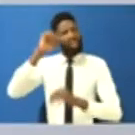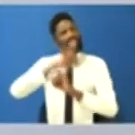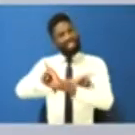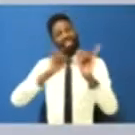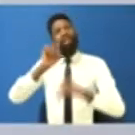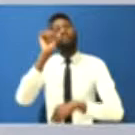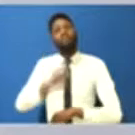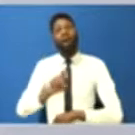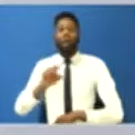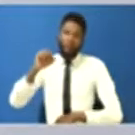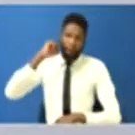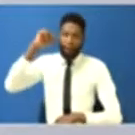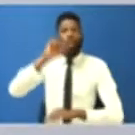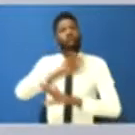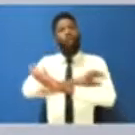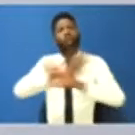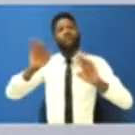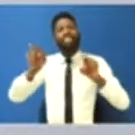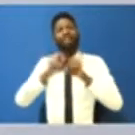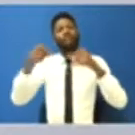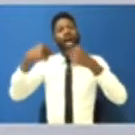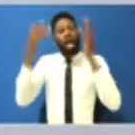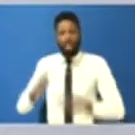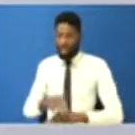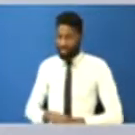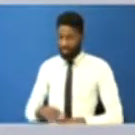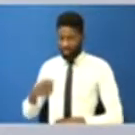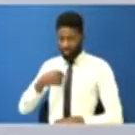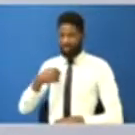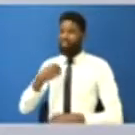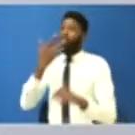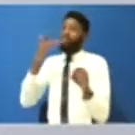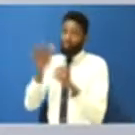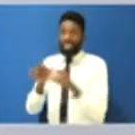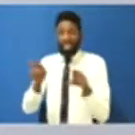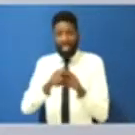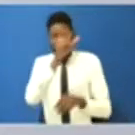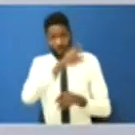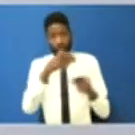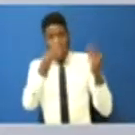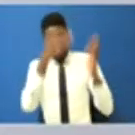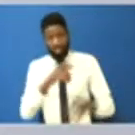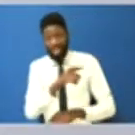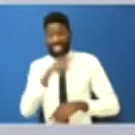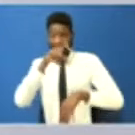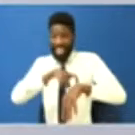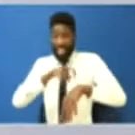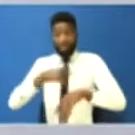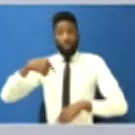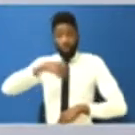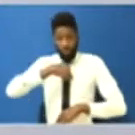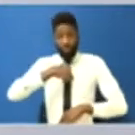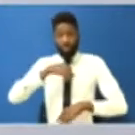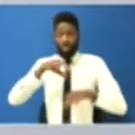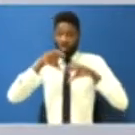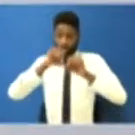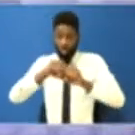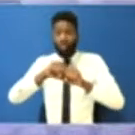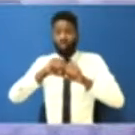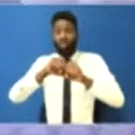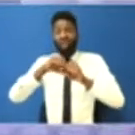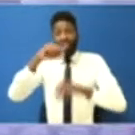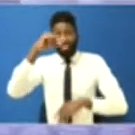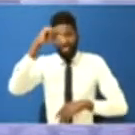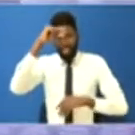politics is not an enmity and i want to assure even my opponent that once we get into office some of the ideas he has because he's a good